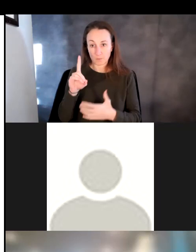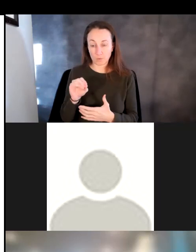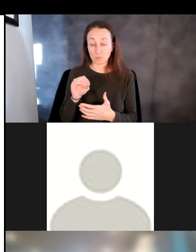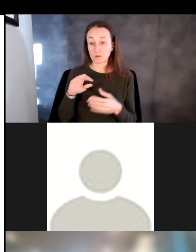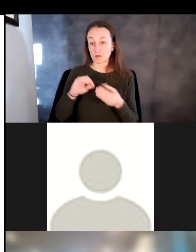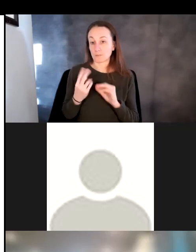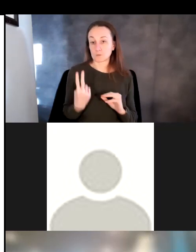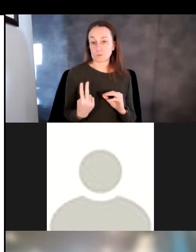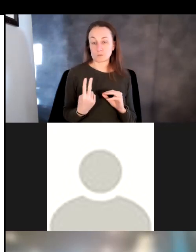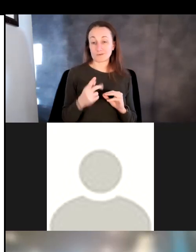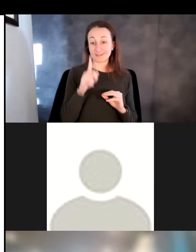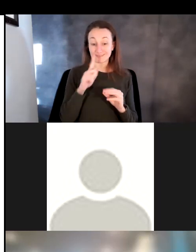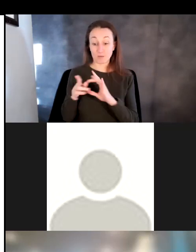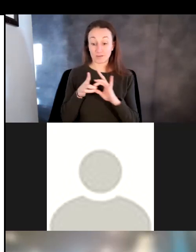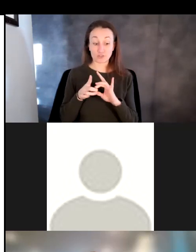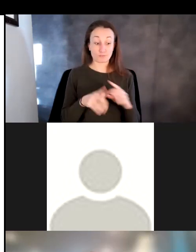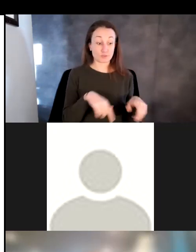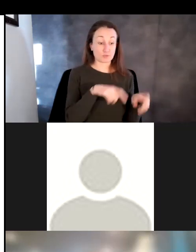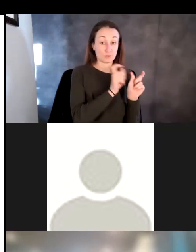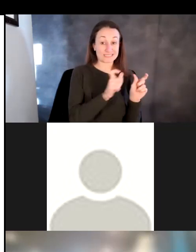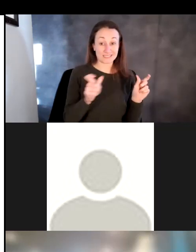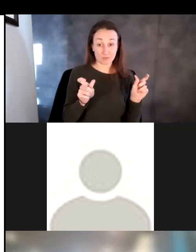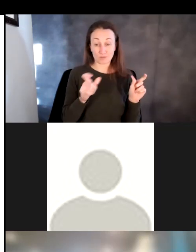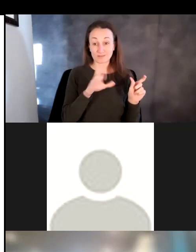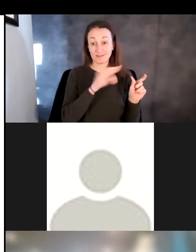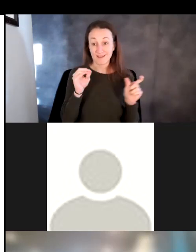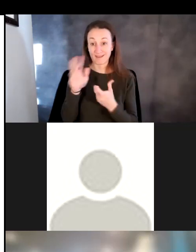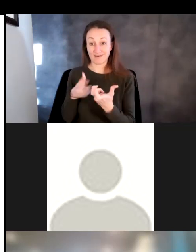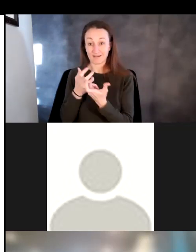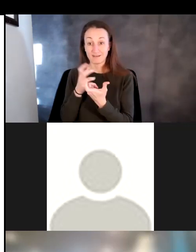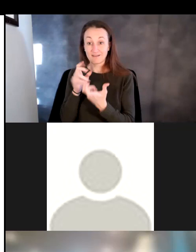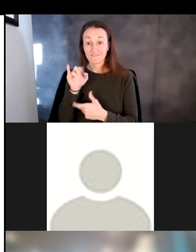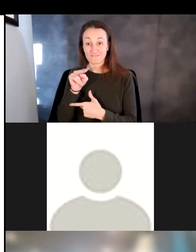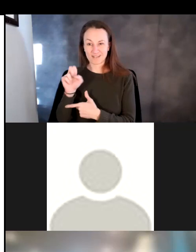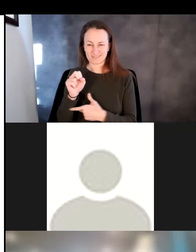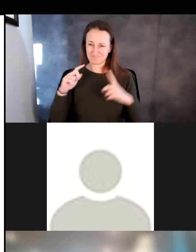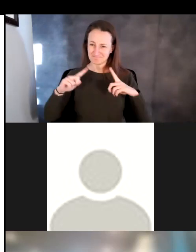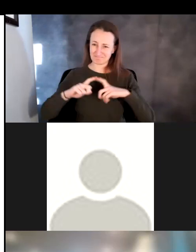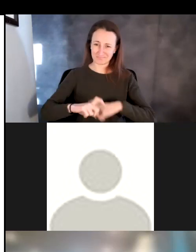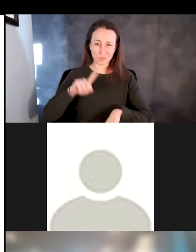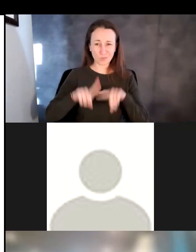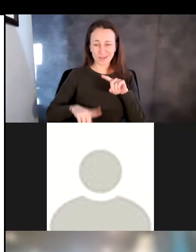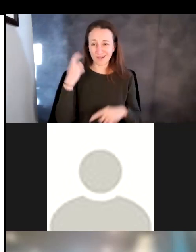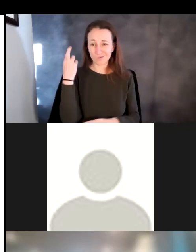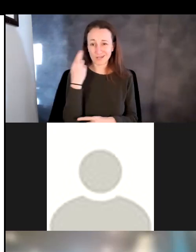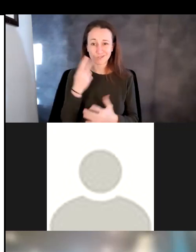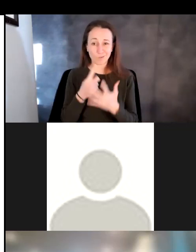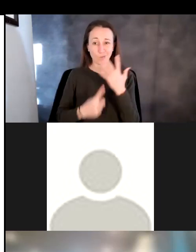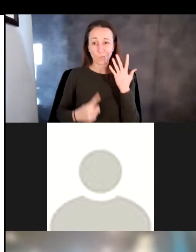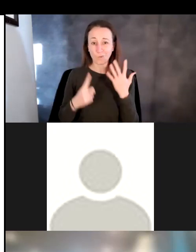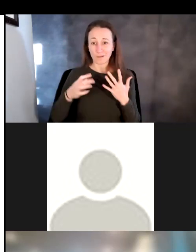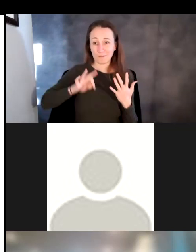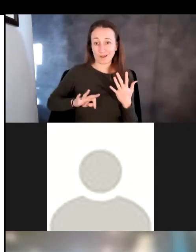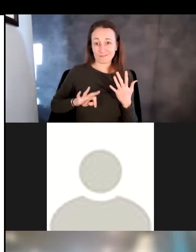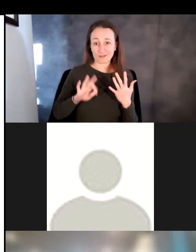relationship between sequence and fitness is very complex. We can't often rationalize what mutations will benefit the protein when we're engineering